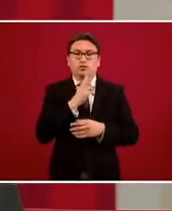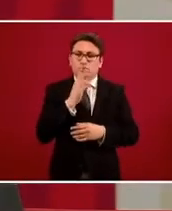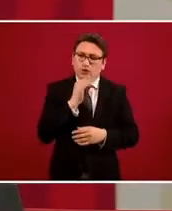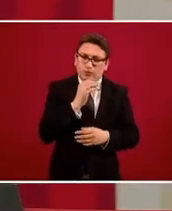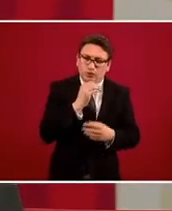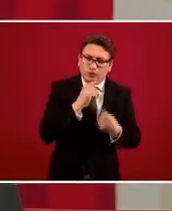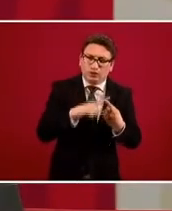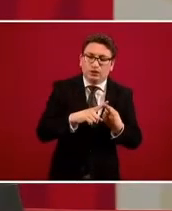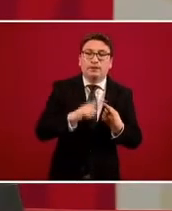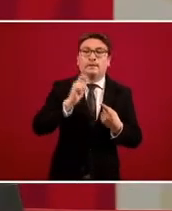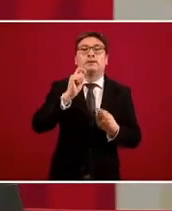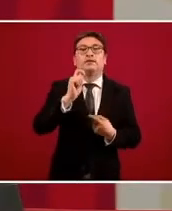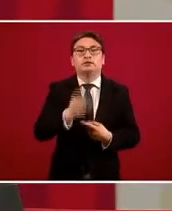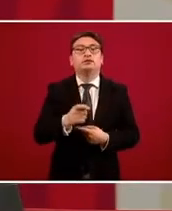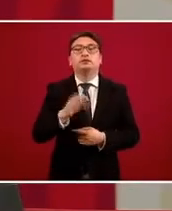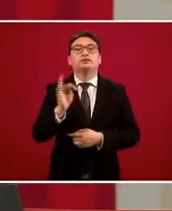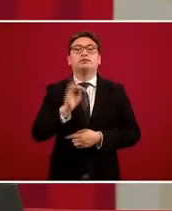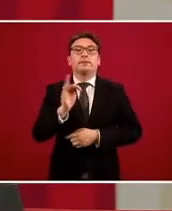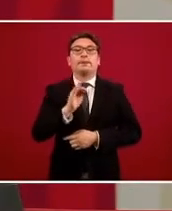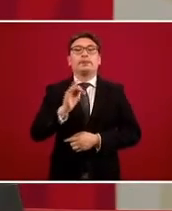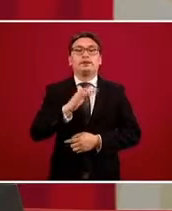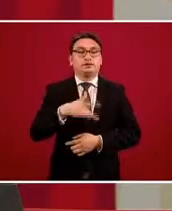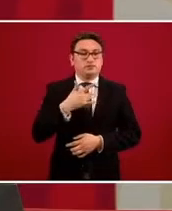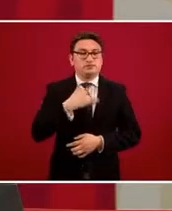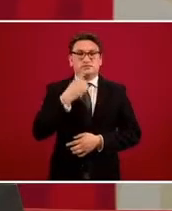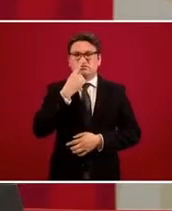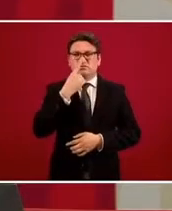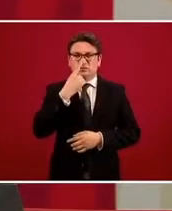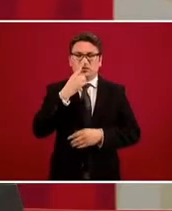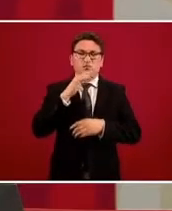element. Do not confuse, do not conflate